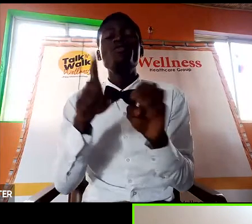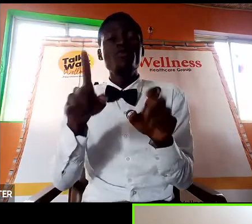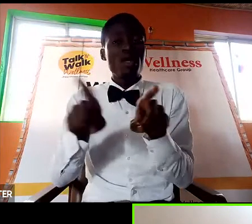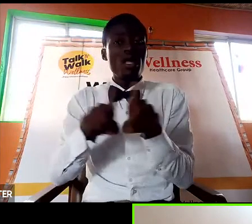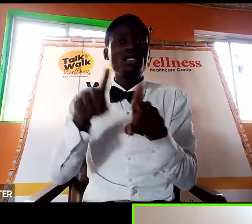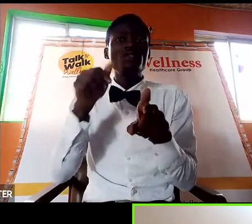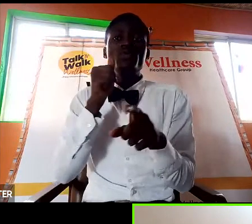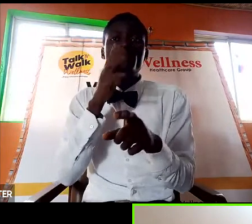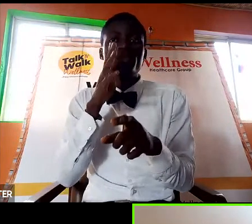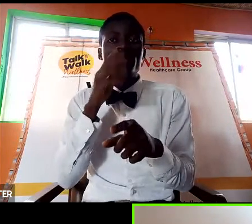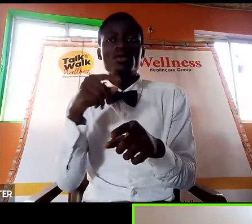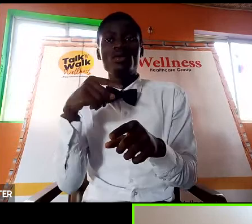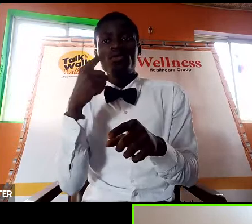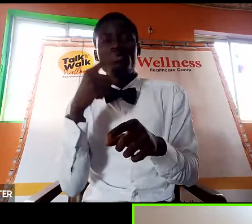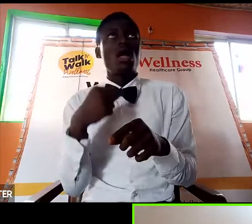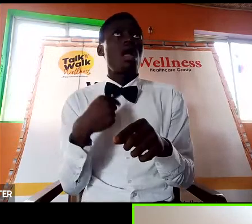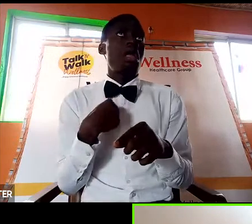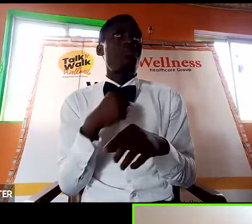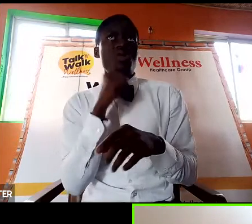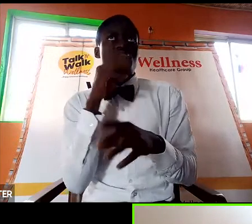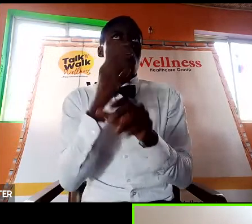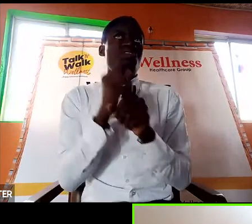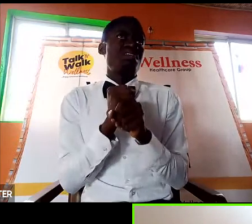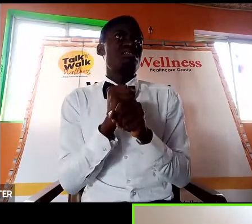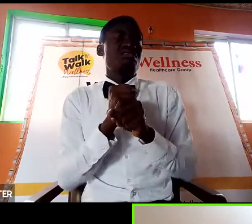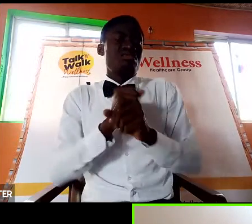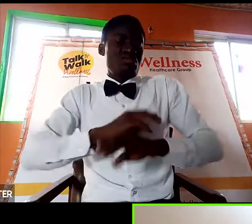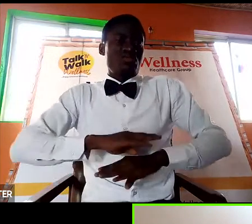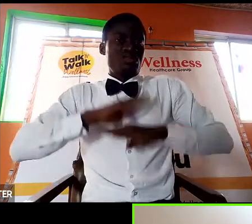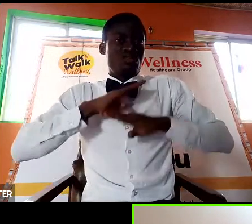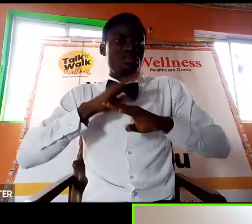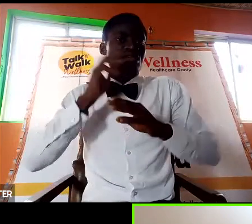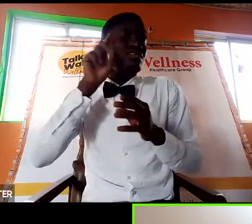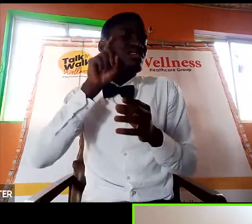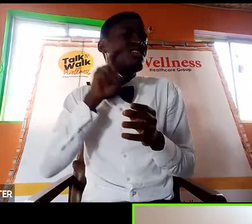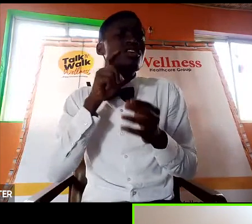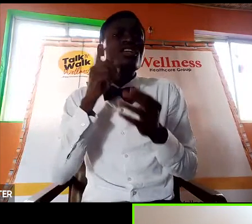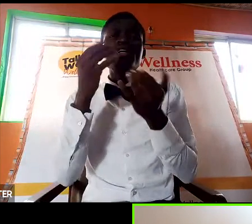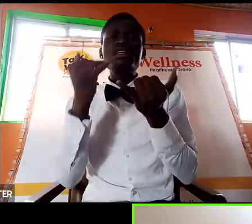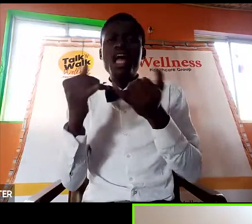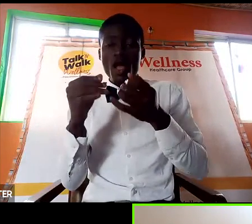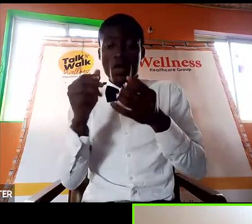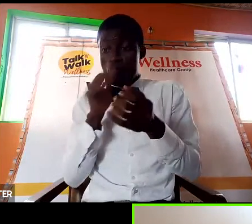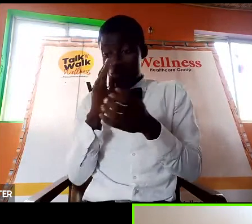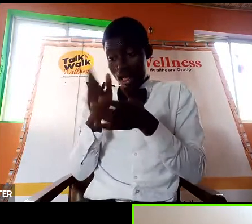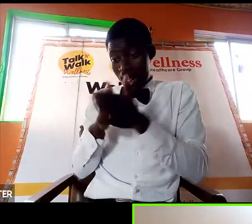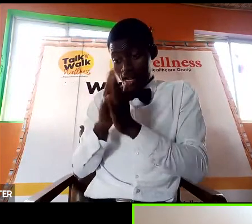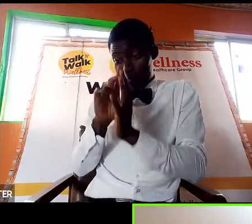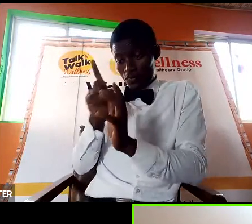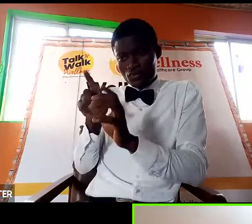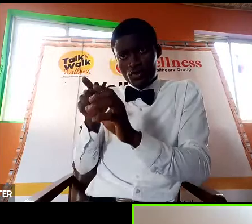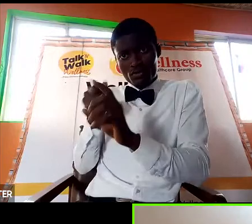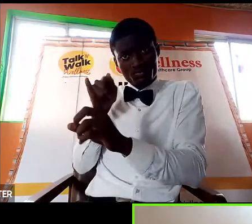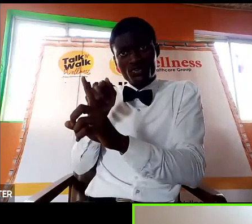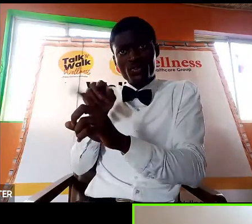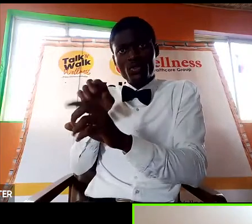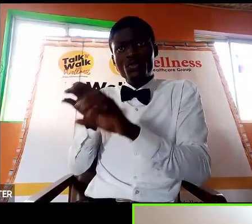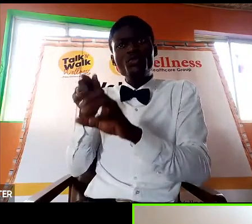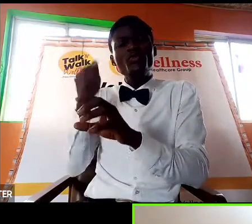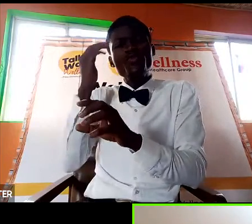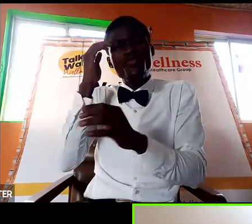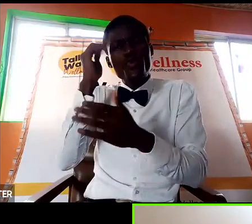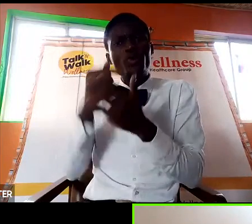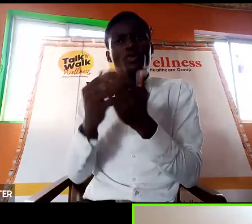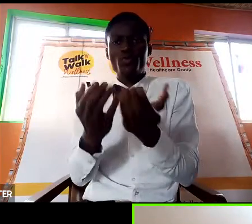what you want. The man is not giving it to you. Do you know what you want? Is he a magician? Is he a magician? So do you know what you want?